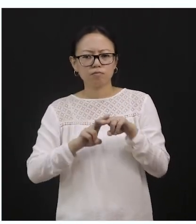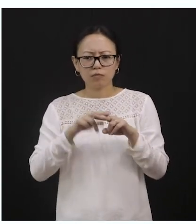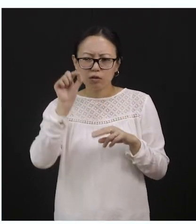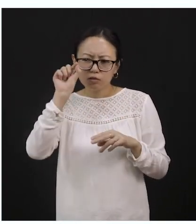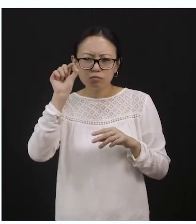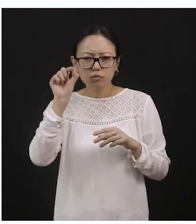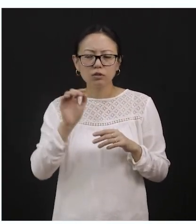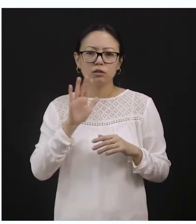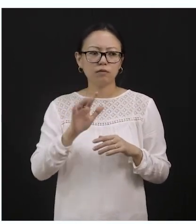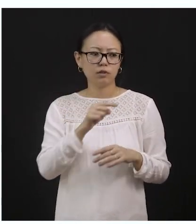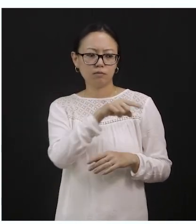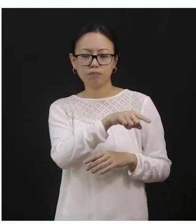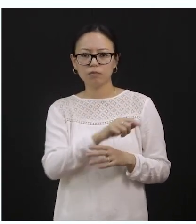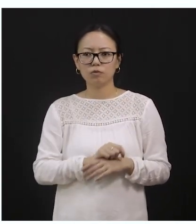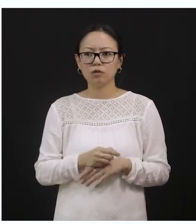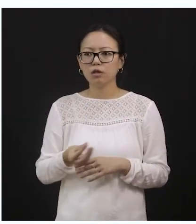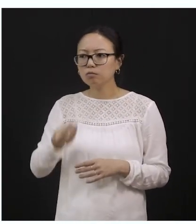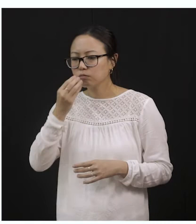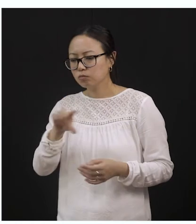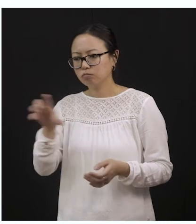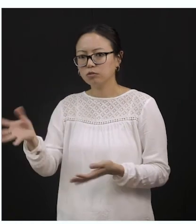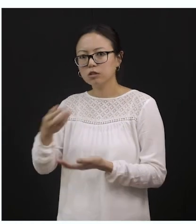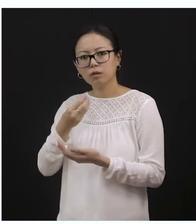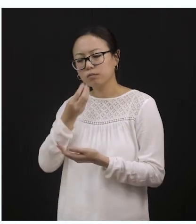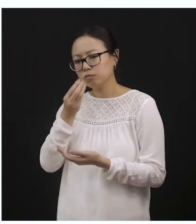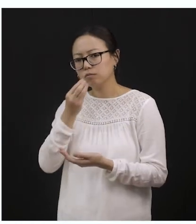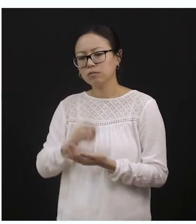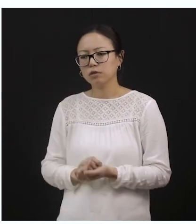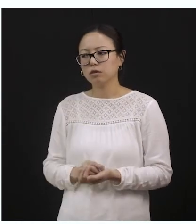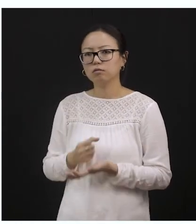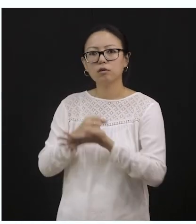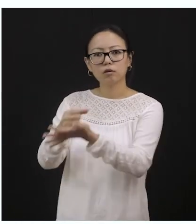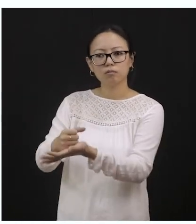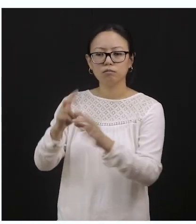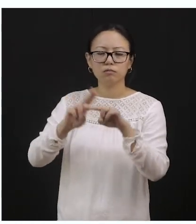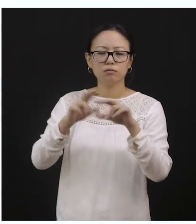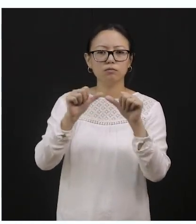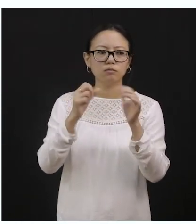So when ladybirds are there in the garden or maybe in the field of the farmer, then